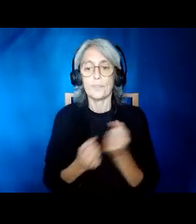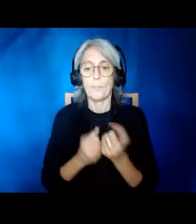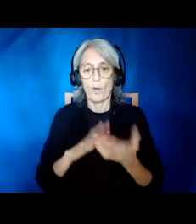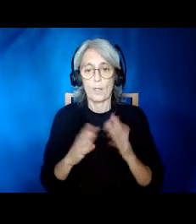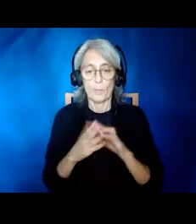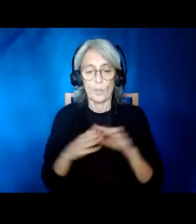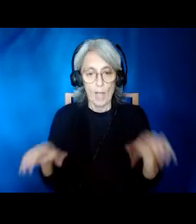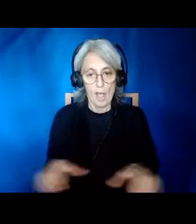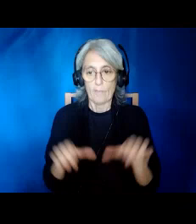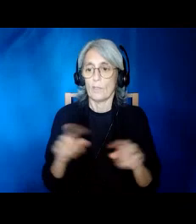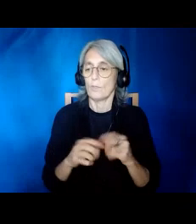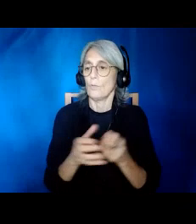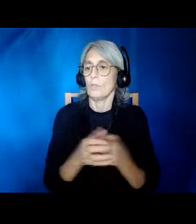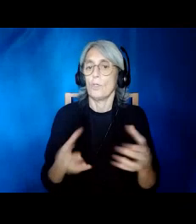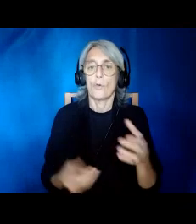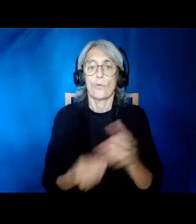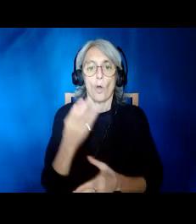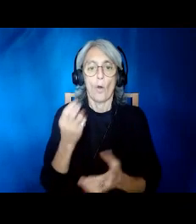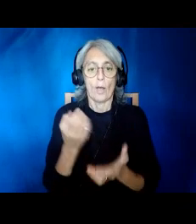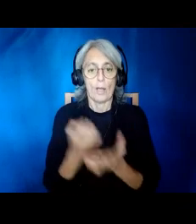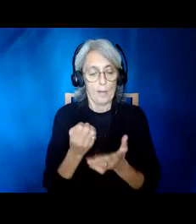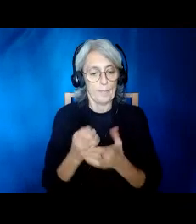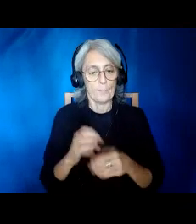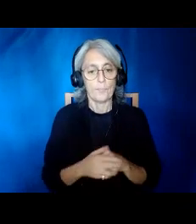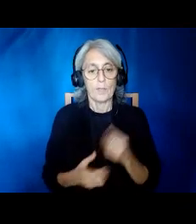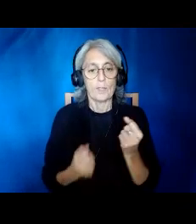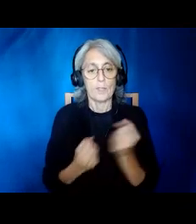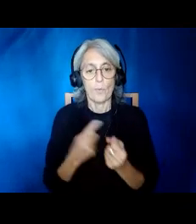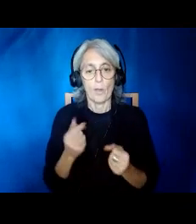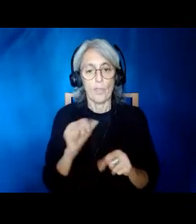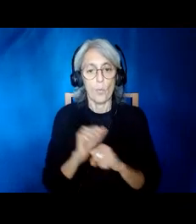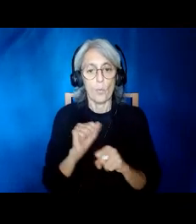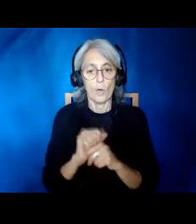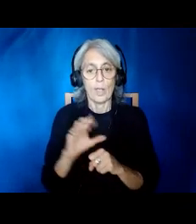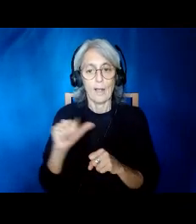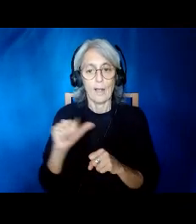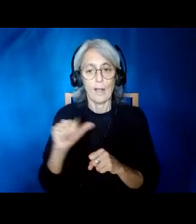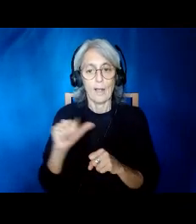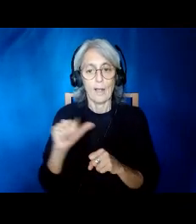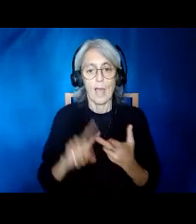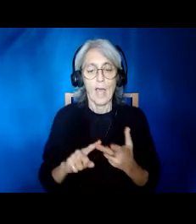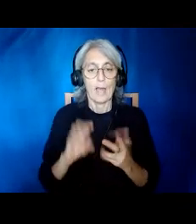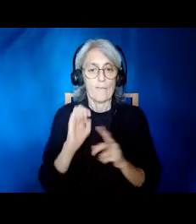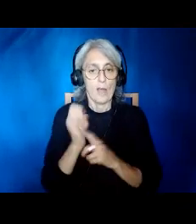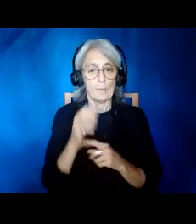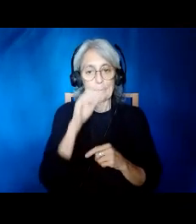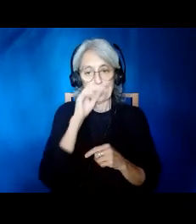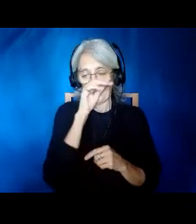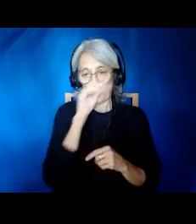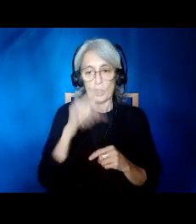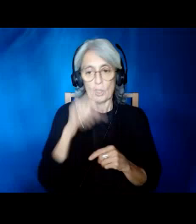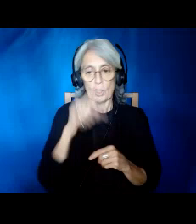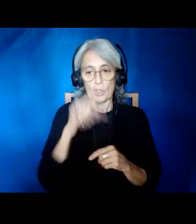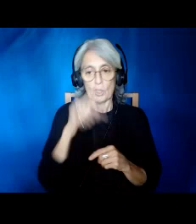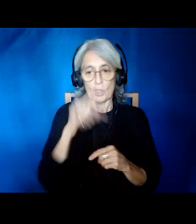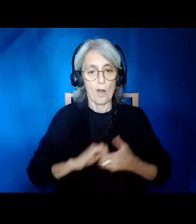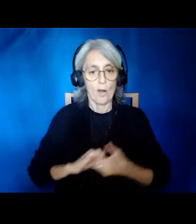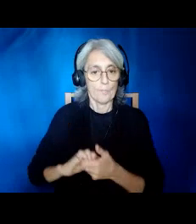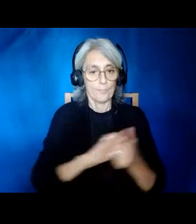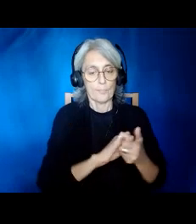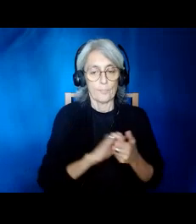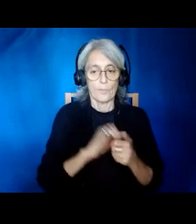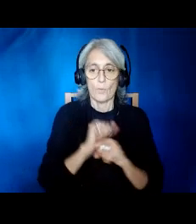to grow the economy, support the working class and the environment. We should be proud of our collective efforts.